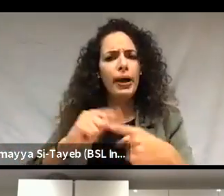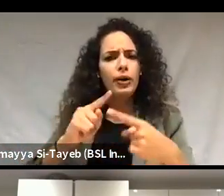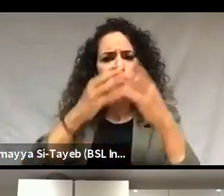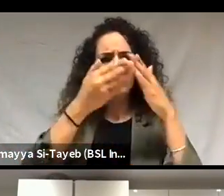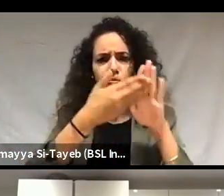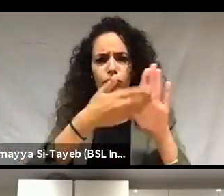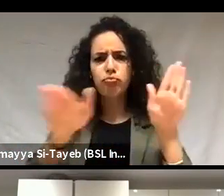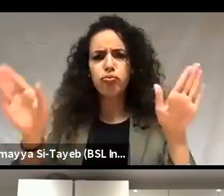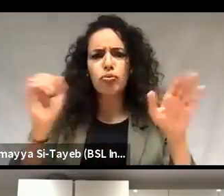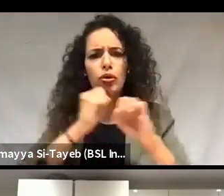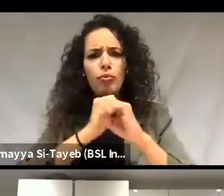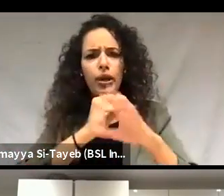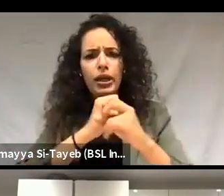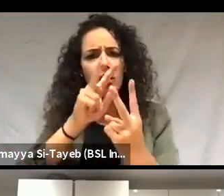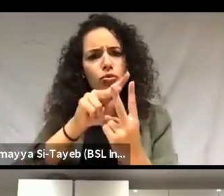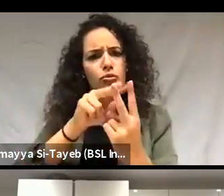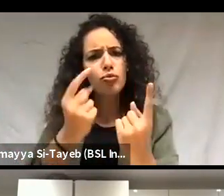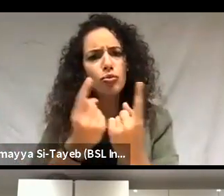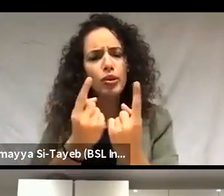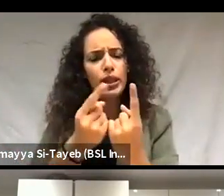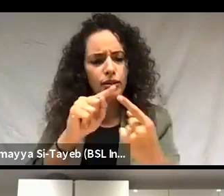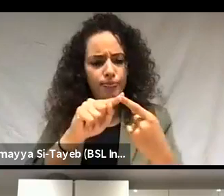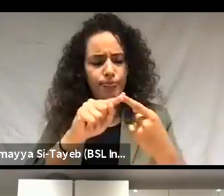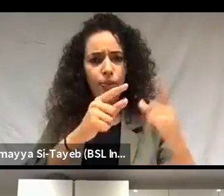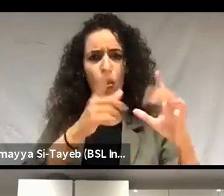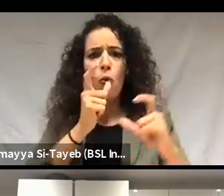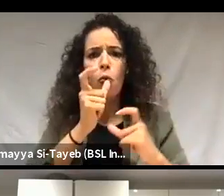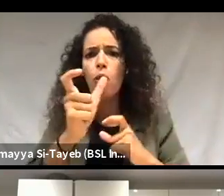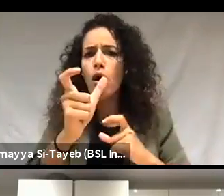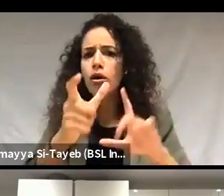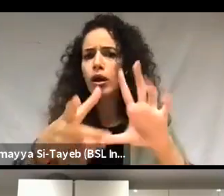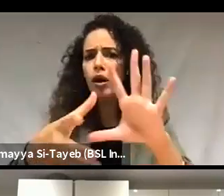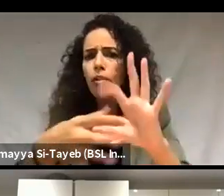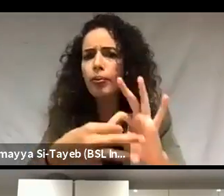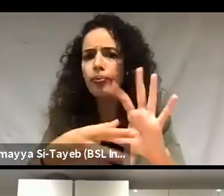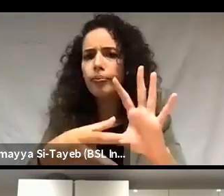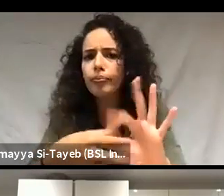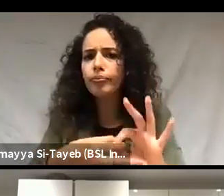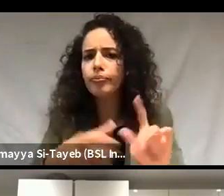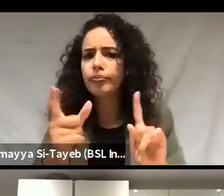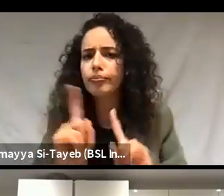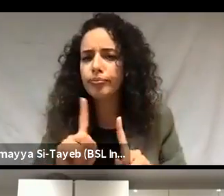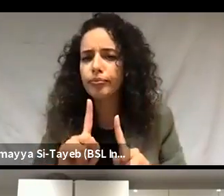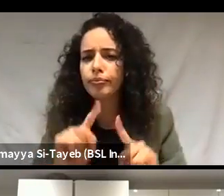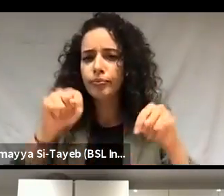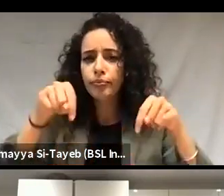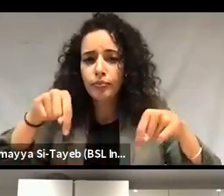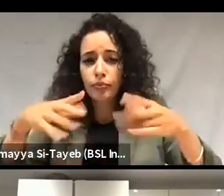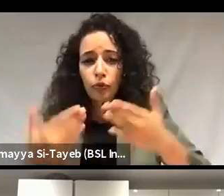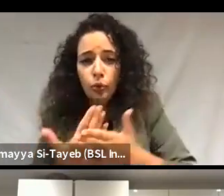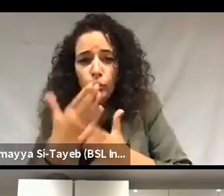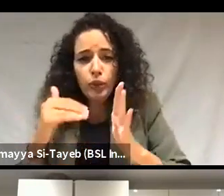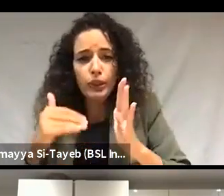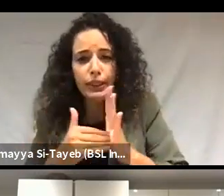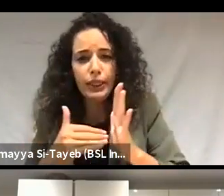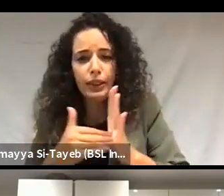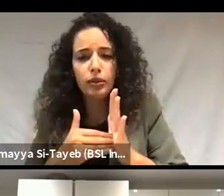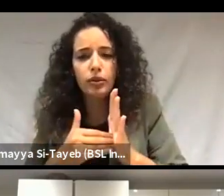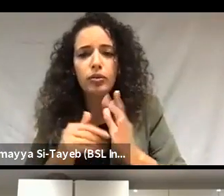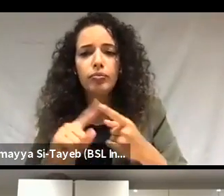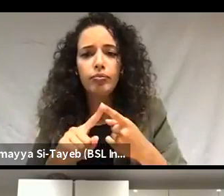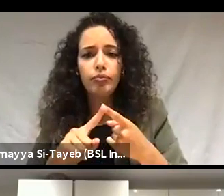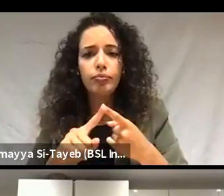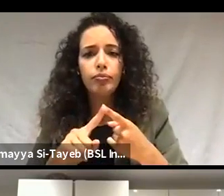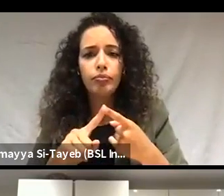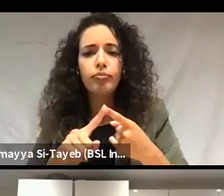the association of words. So we've now had, particularly in New Zealand and other countries, that Five Eyes